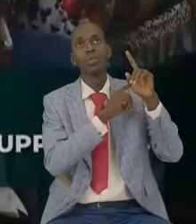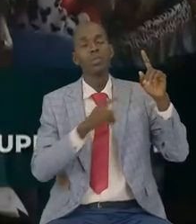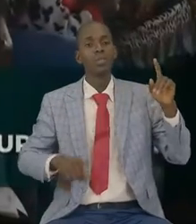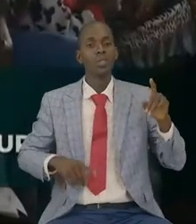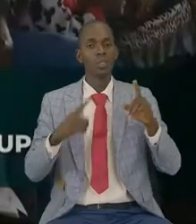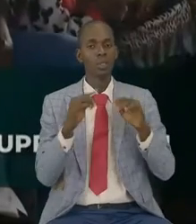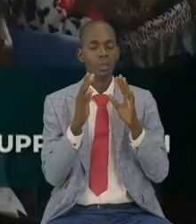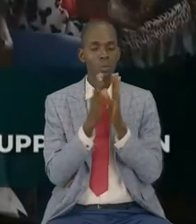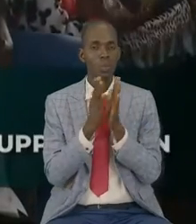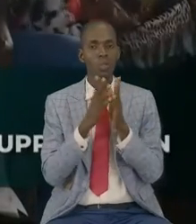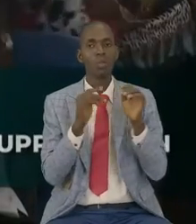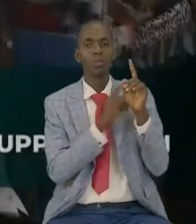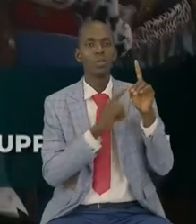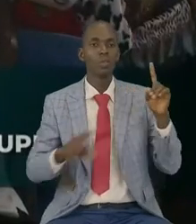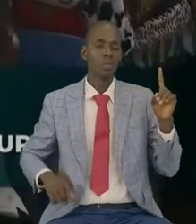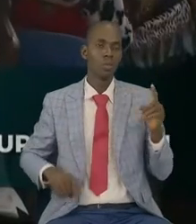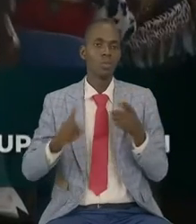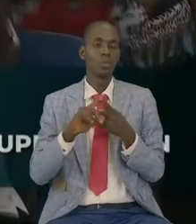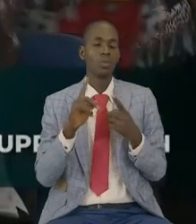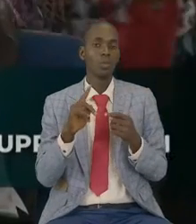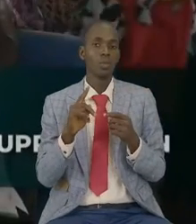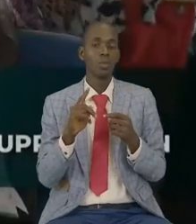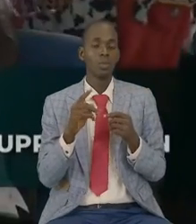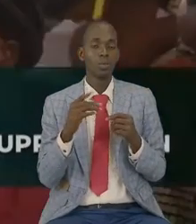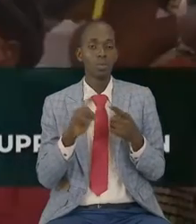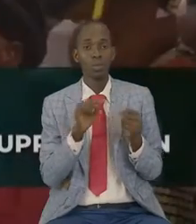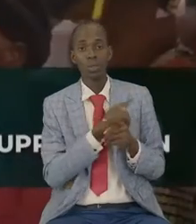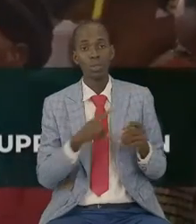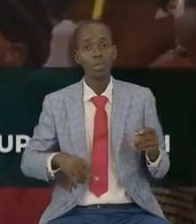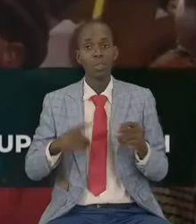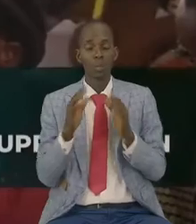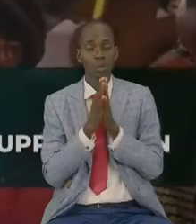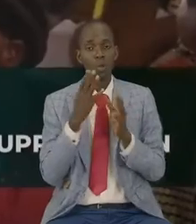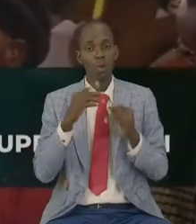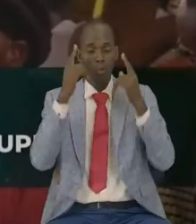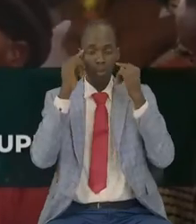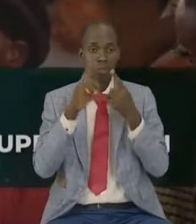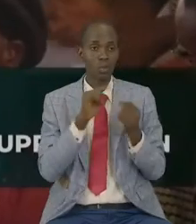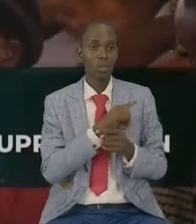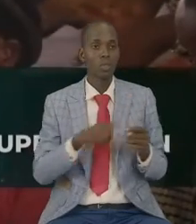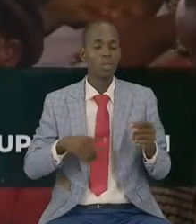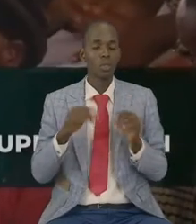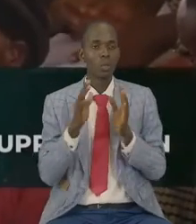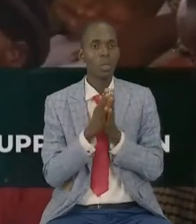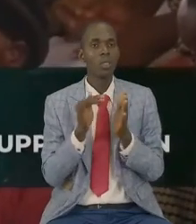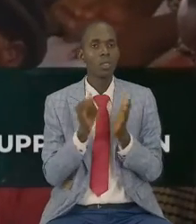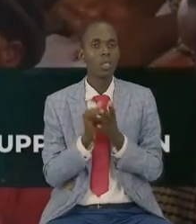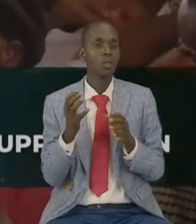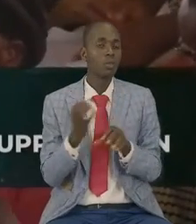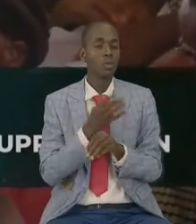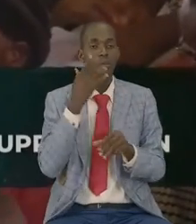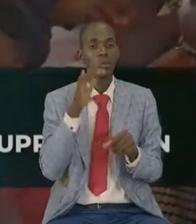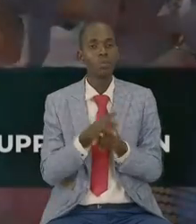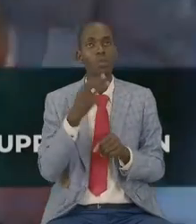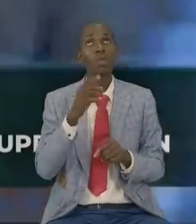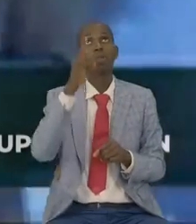of Moses unto the Lord, the prayer that took the promises of God seriously, through that